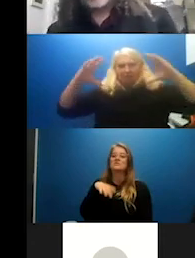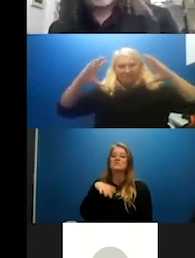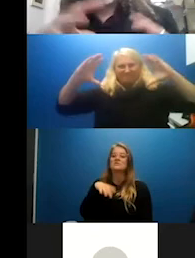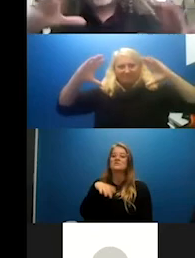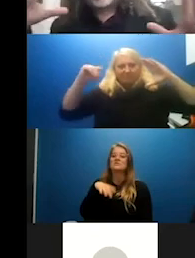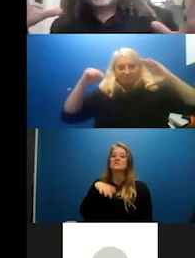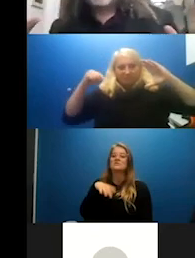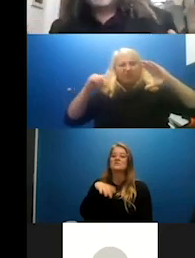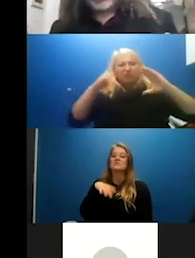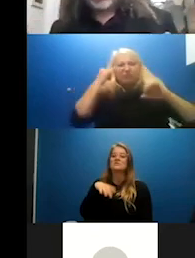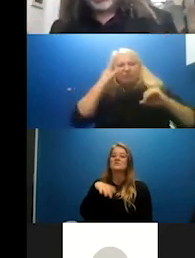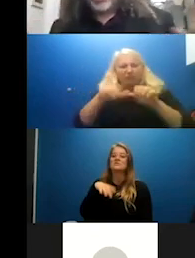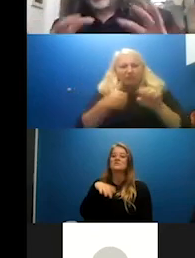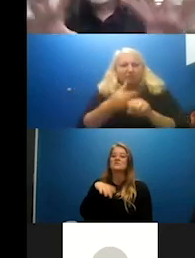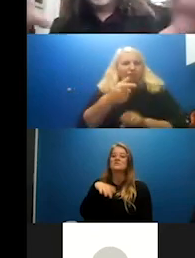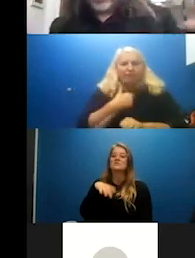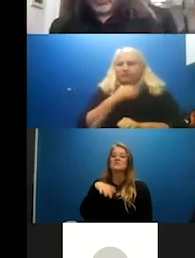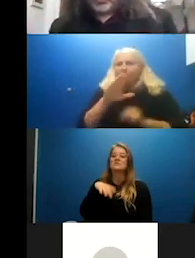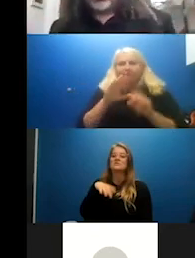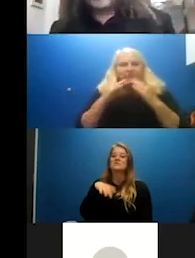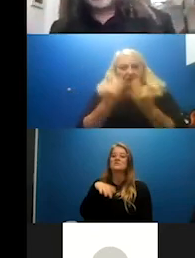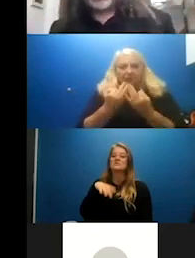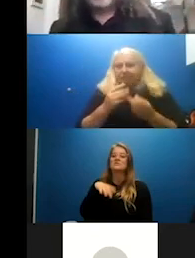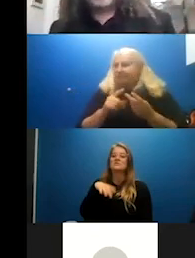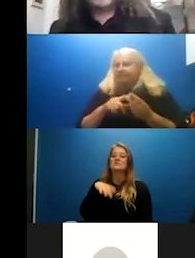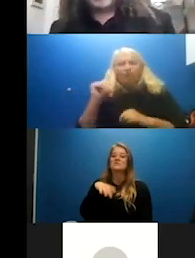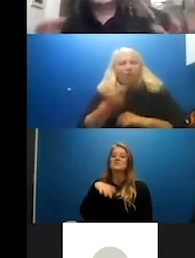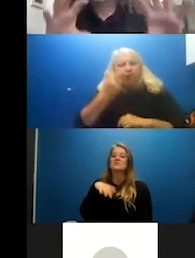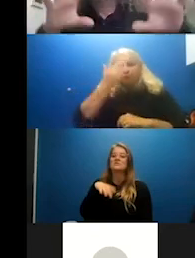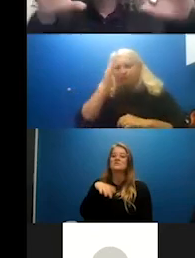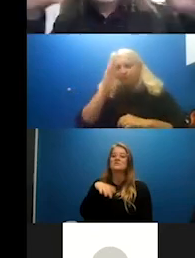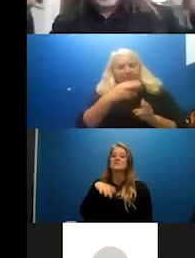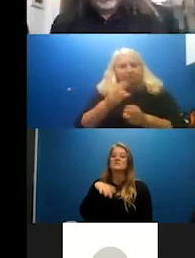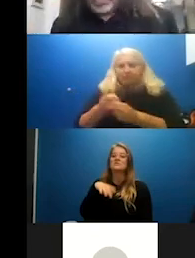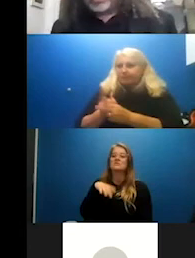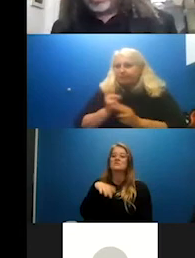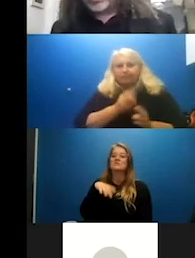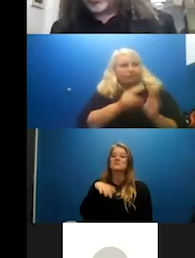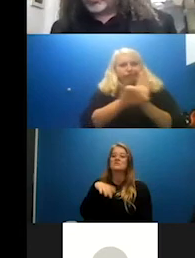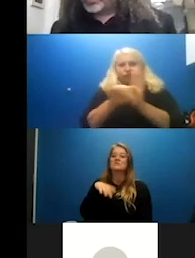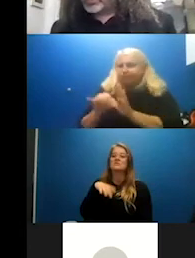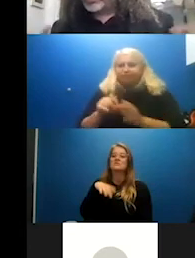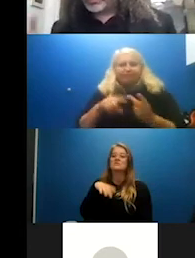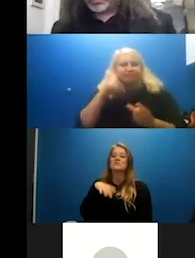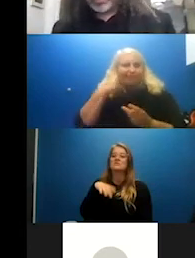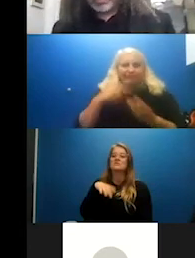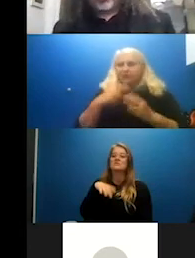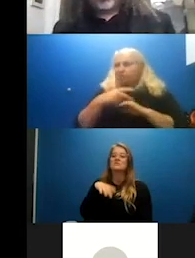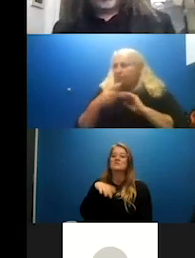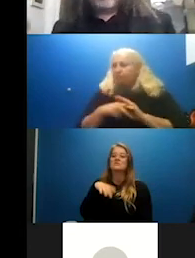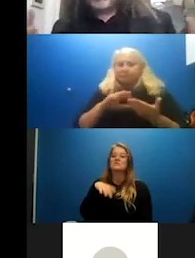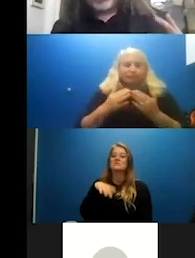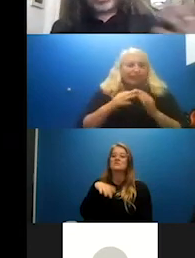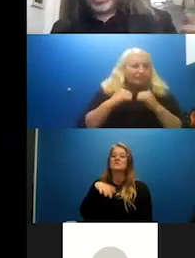Imagine yourself surrounded by your family, all the individuals you know by name and by face, community agencies, programs, services,